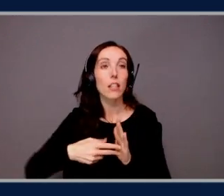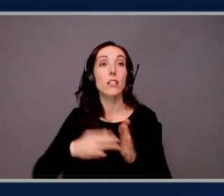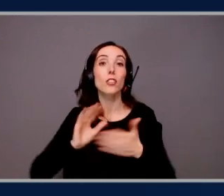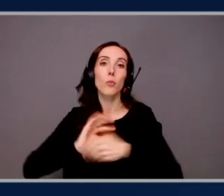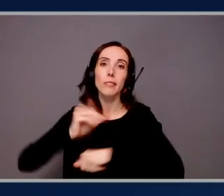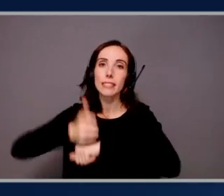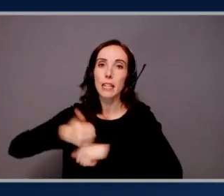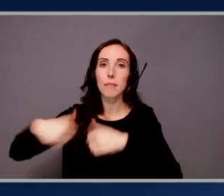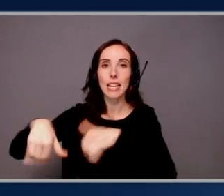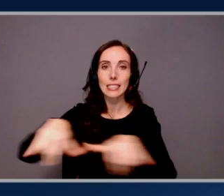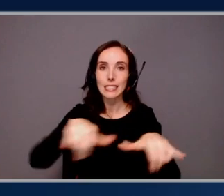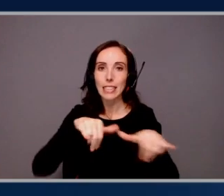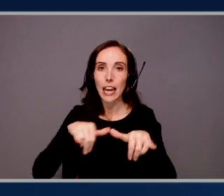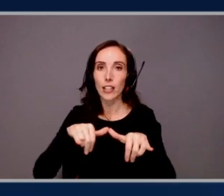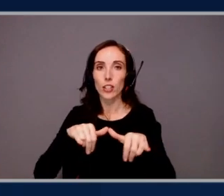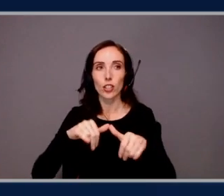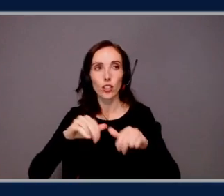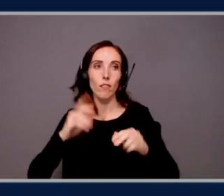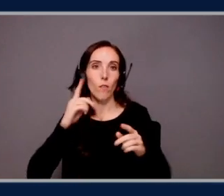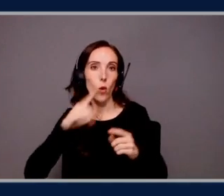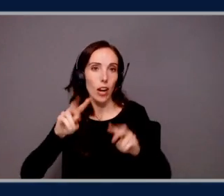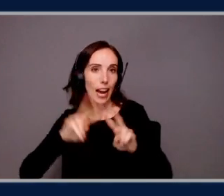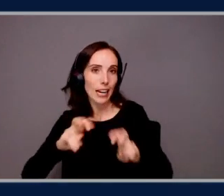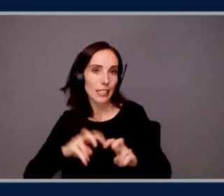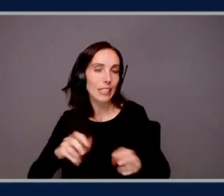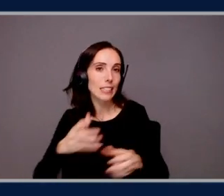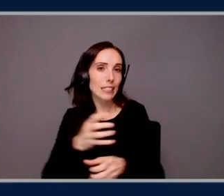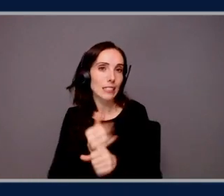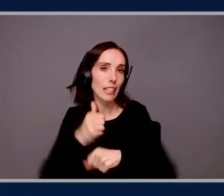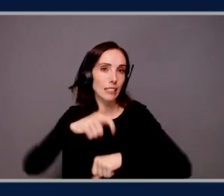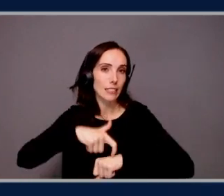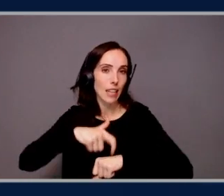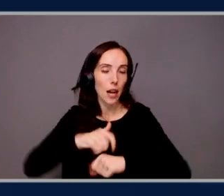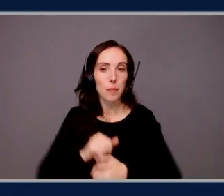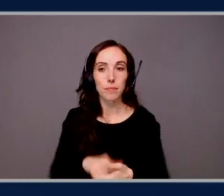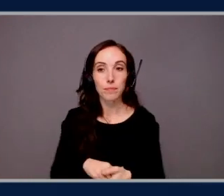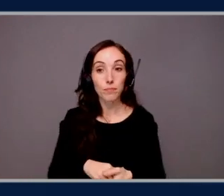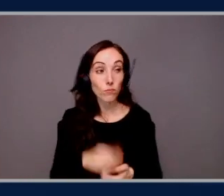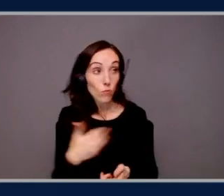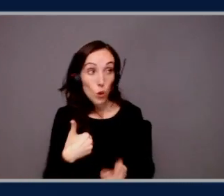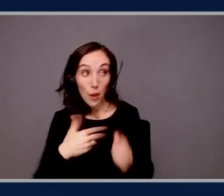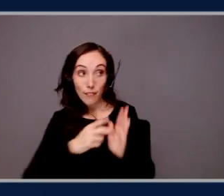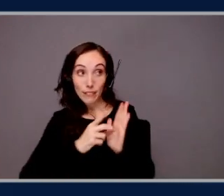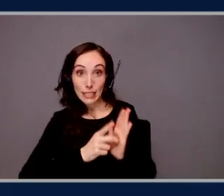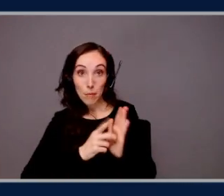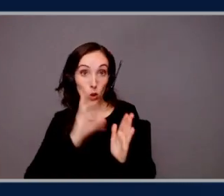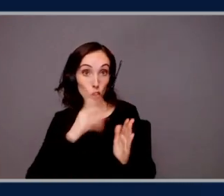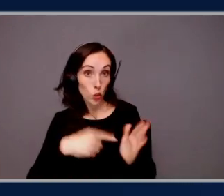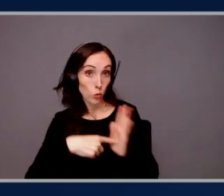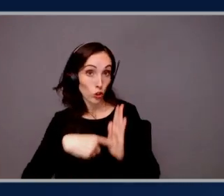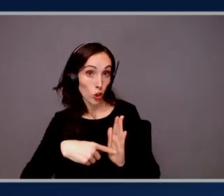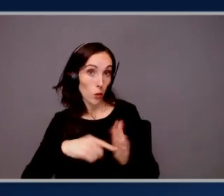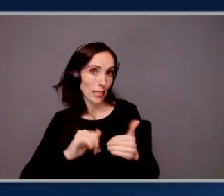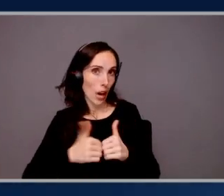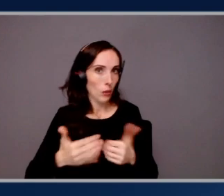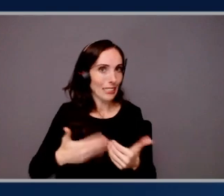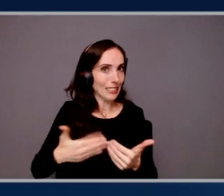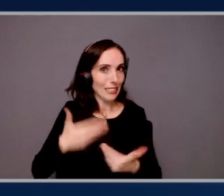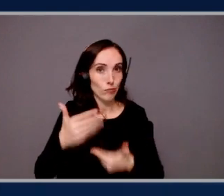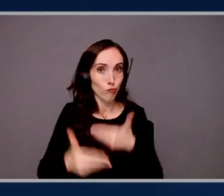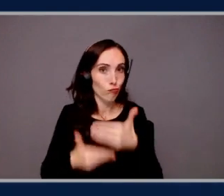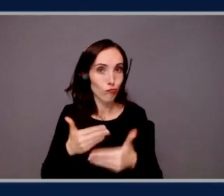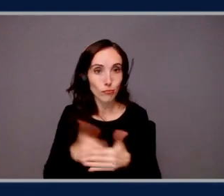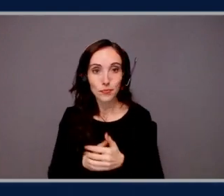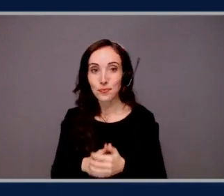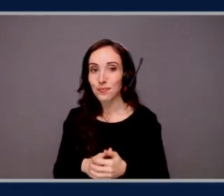more difficult. It takes more time to figure that out. Okay. Very cool. And you have a demo for us. You're going to show us how easy this actually is. Okay, let's bring it up on screen. Yeah.